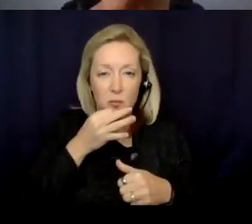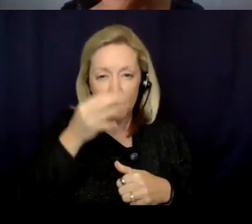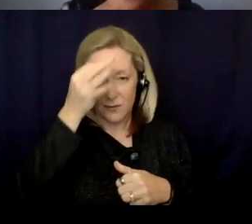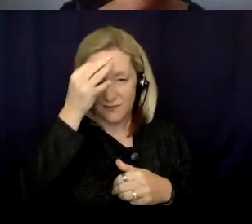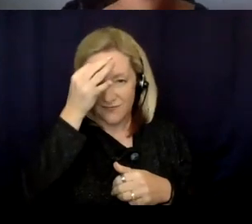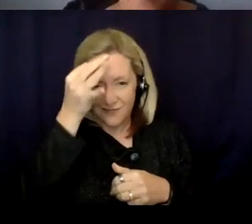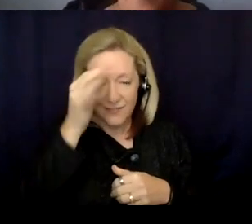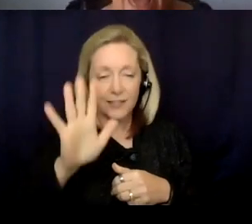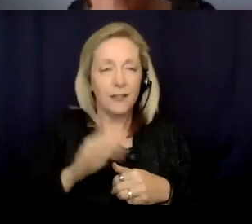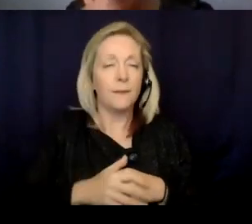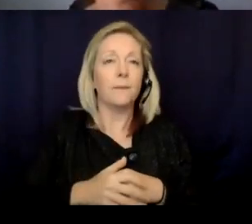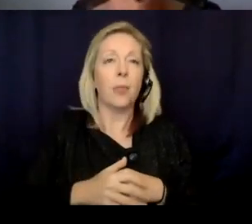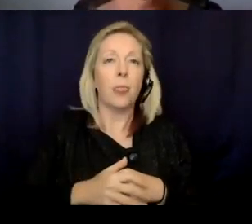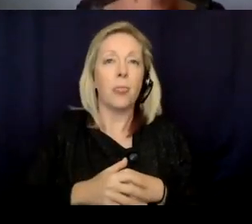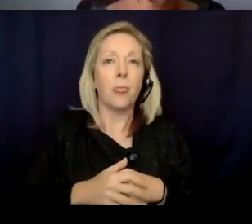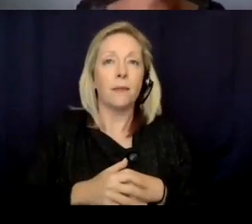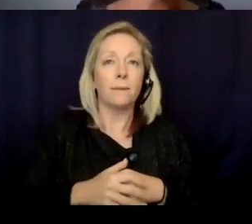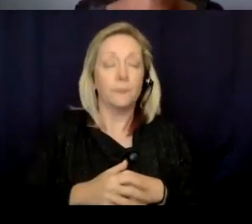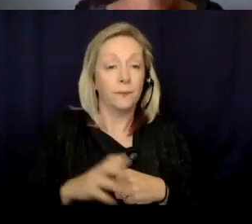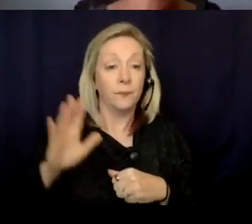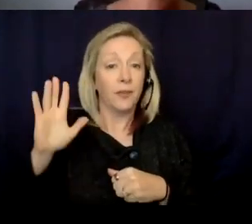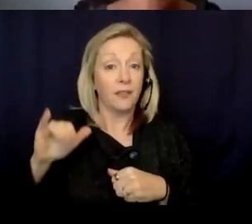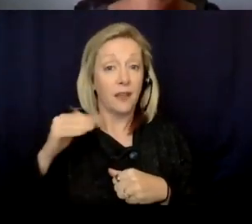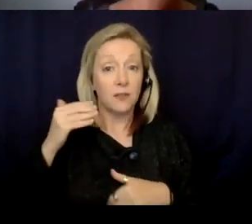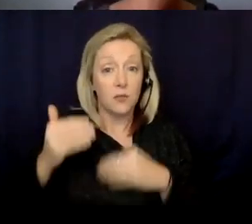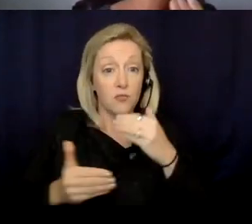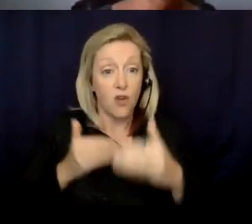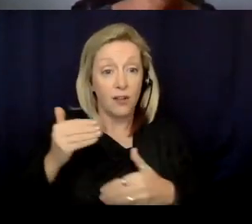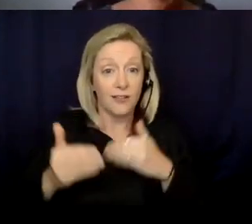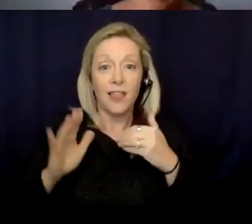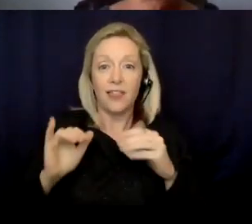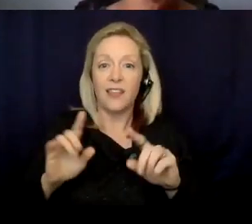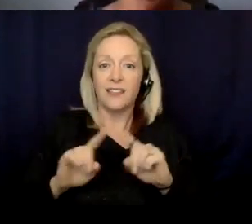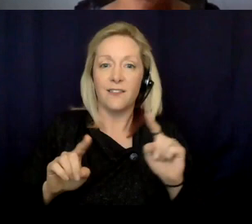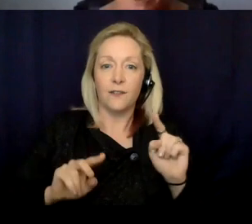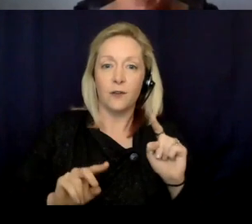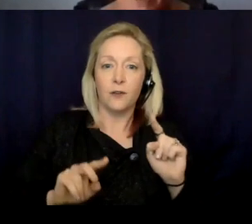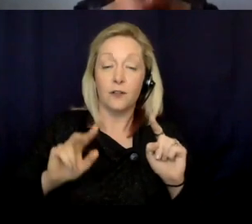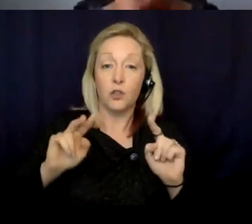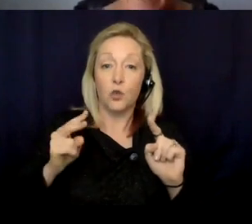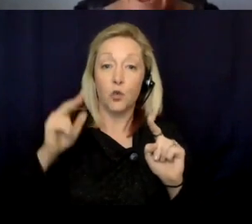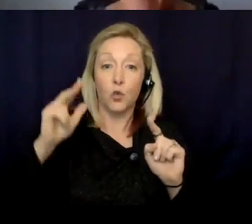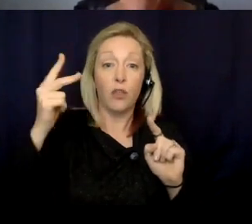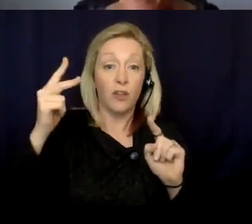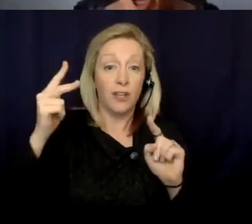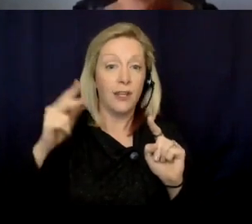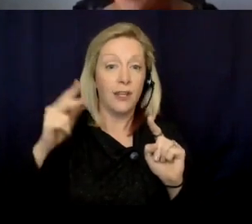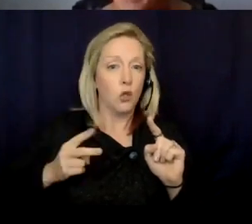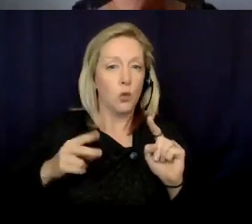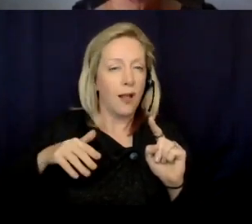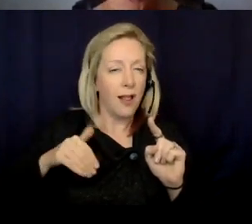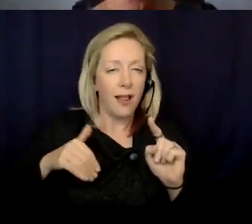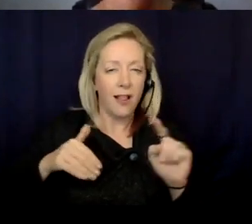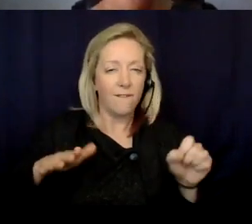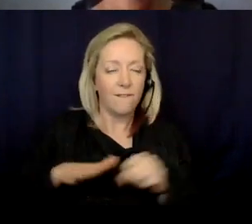powerful. And that's where we go. That's the difference between 2 and 3, is they haven't gotten there yet.